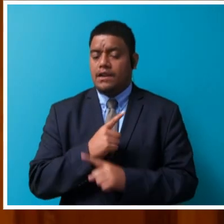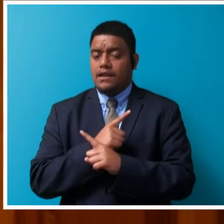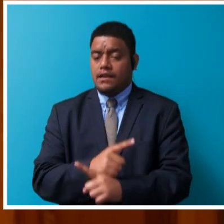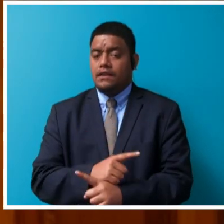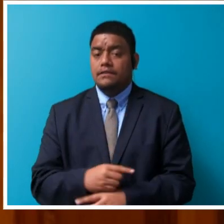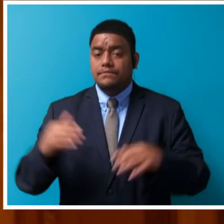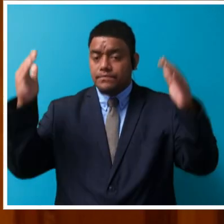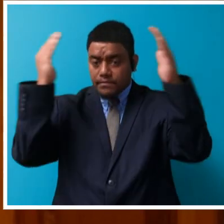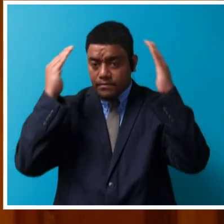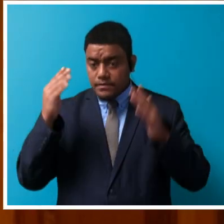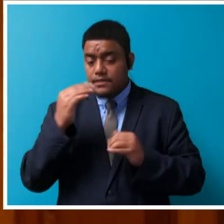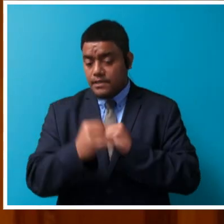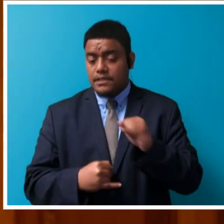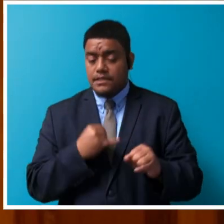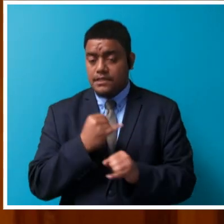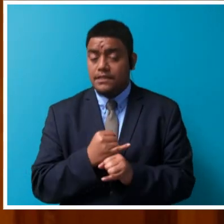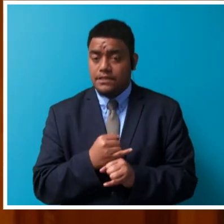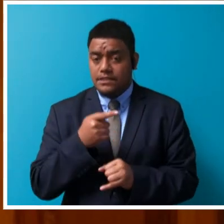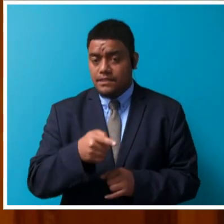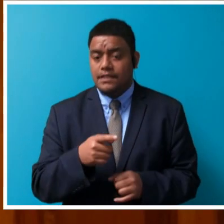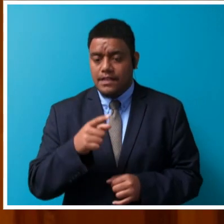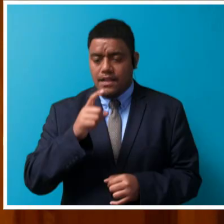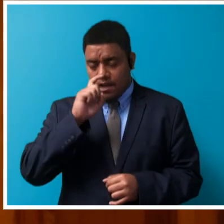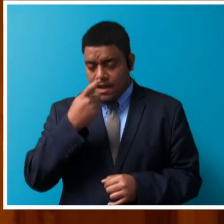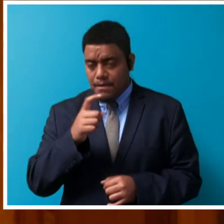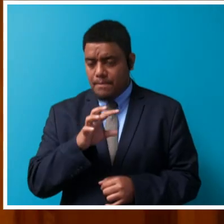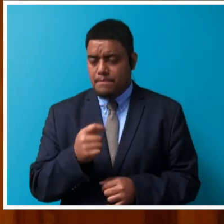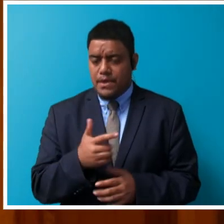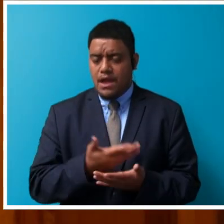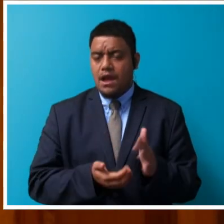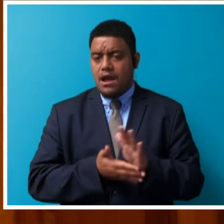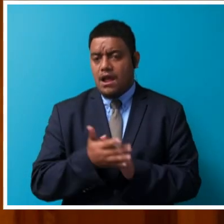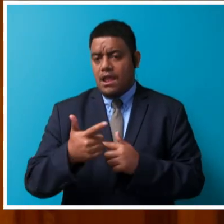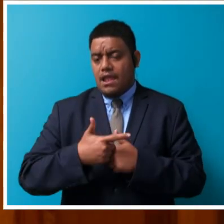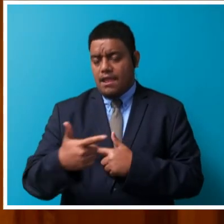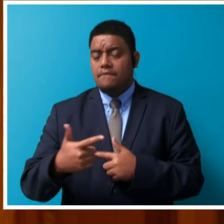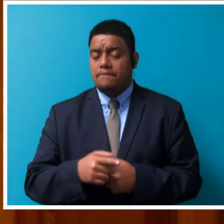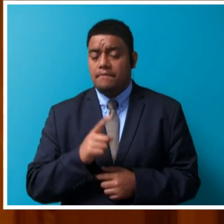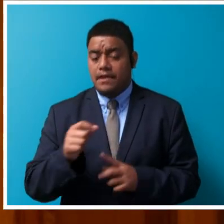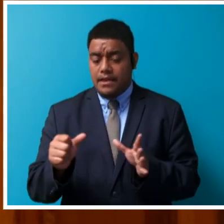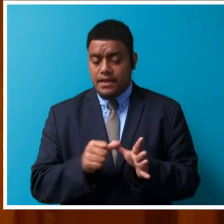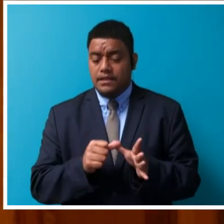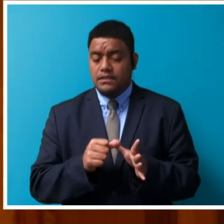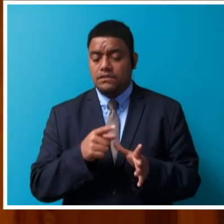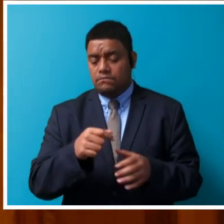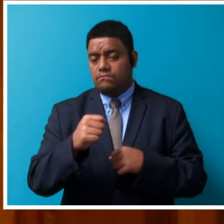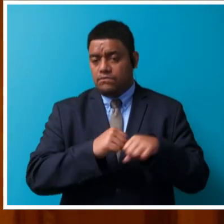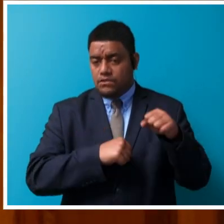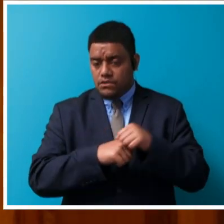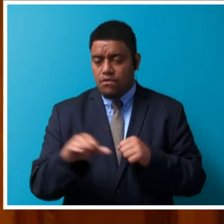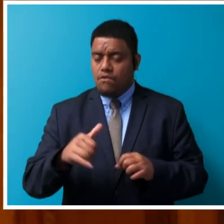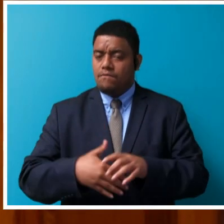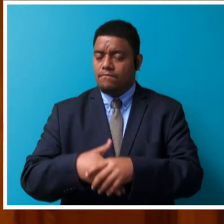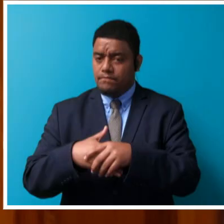Mr. Speaker, international diplomacy cannot simply be measured by high-level delegations, abstract strategies, or handshakes